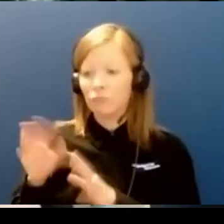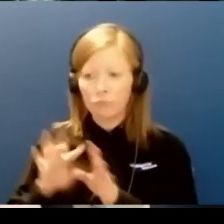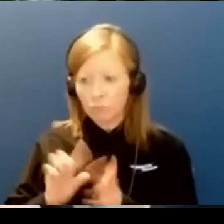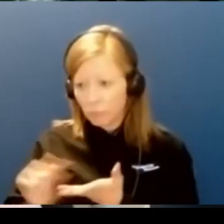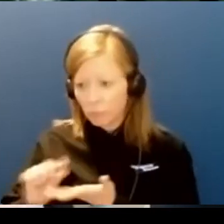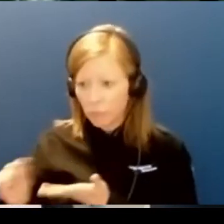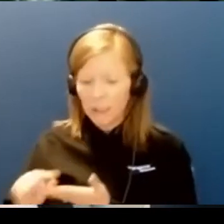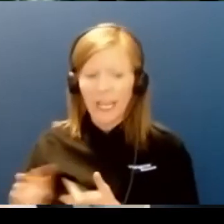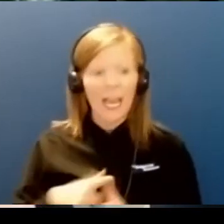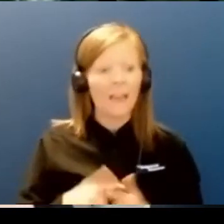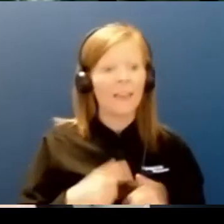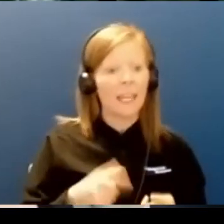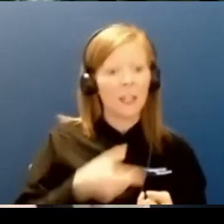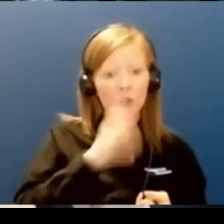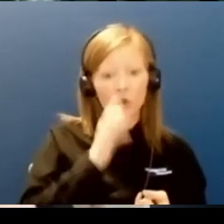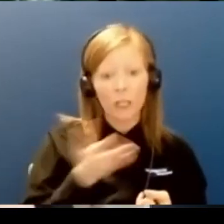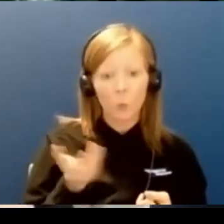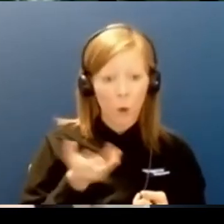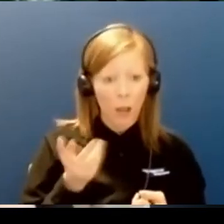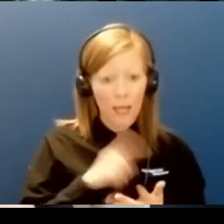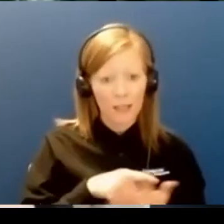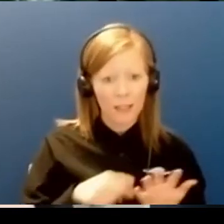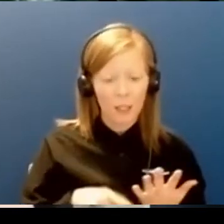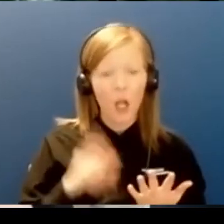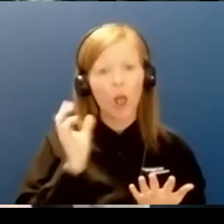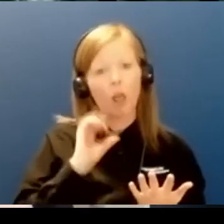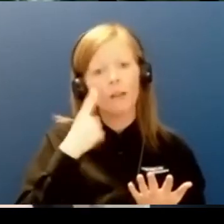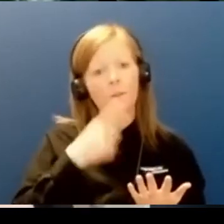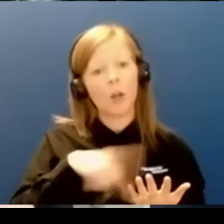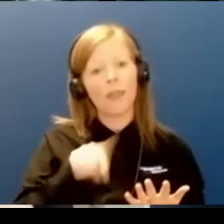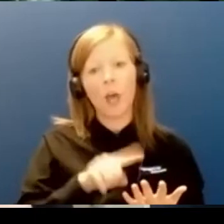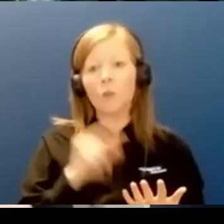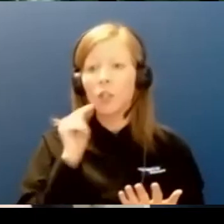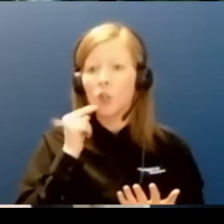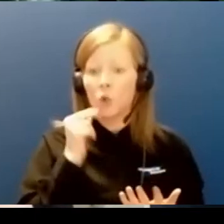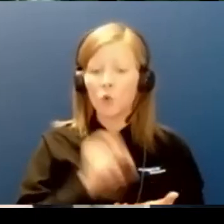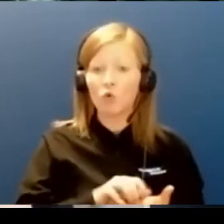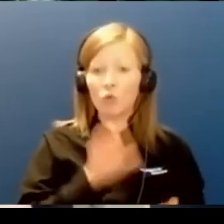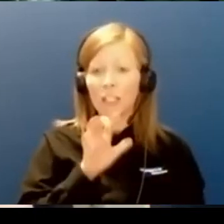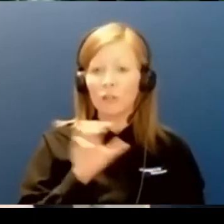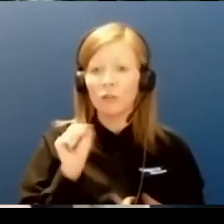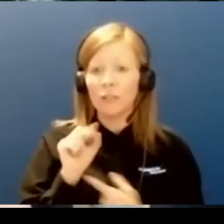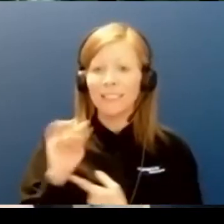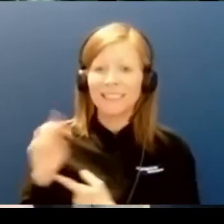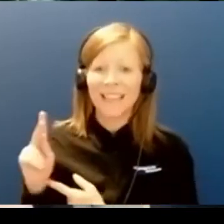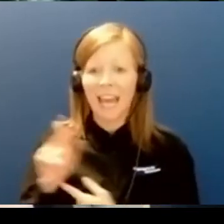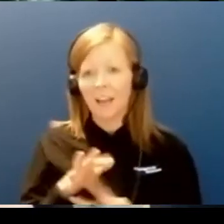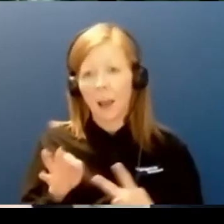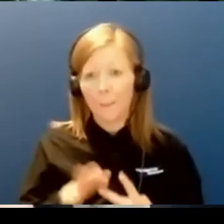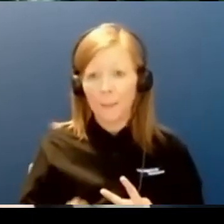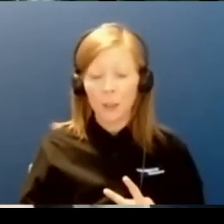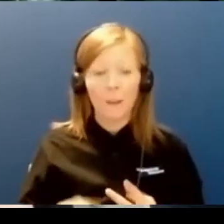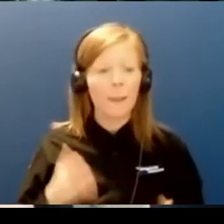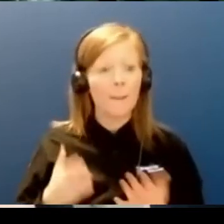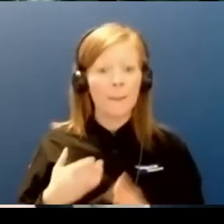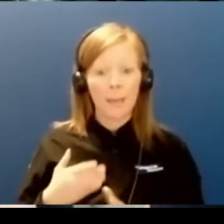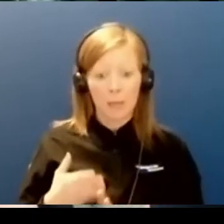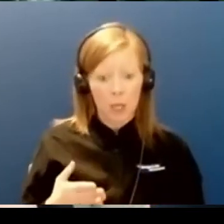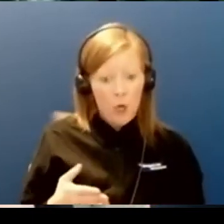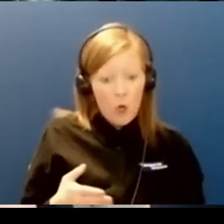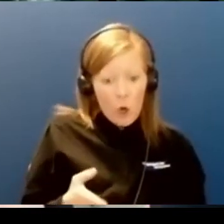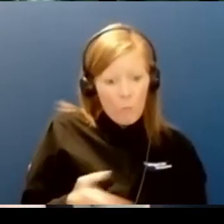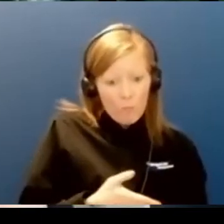well. So looking for those, nutrient-rich snack options, something as simple as having pre-chopped fruits and